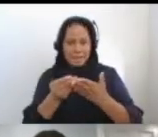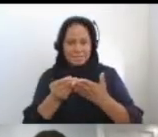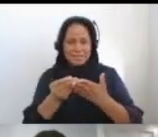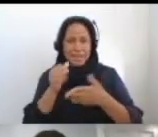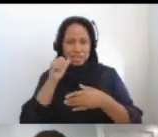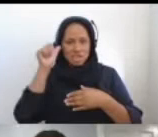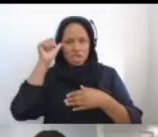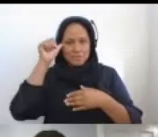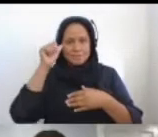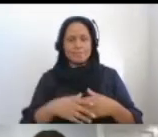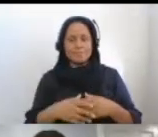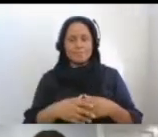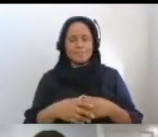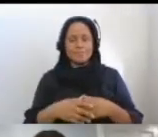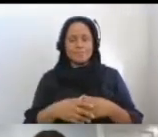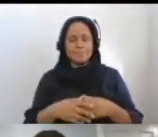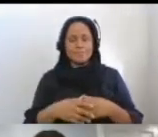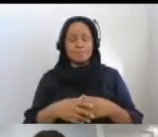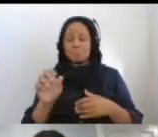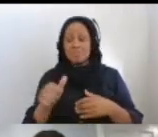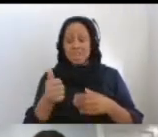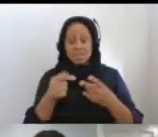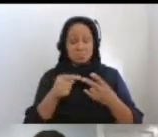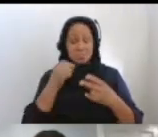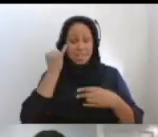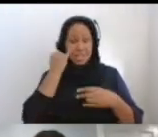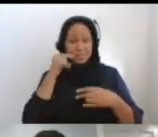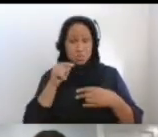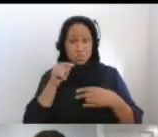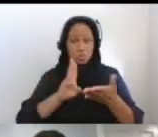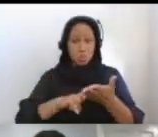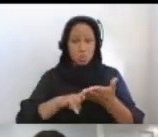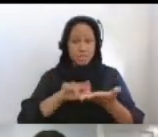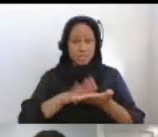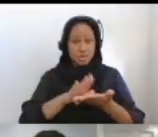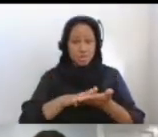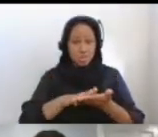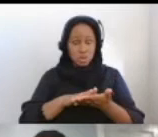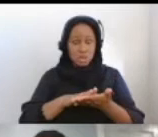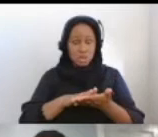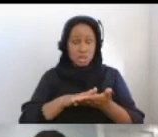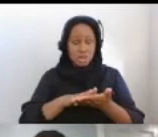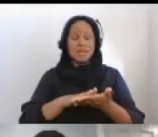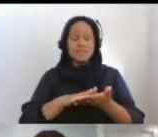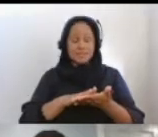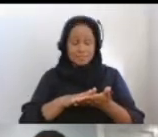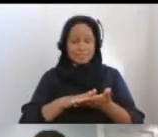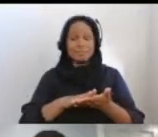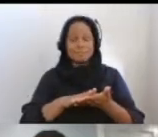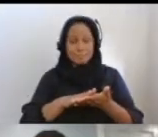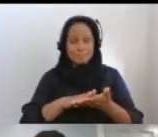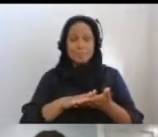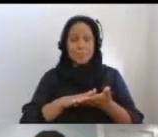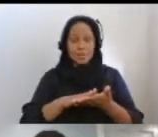is whether you are enrolled in school or not. So if you're enrolled in school, then your